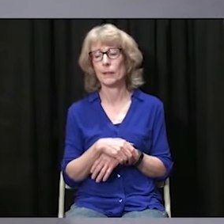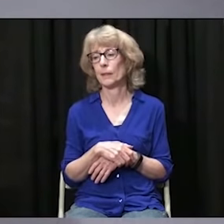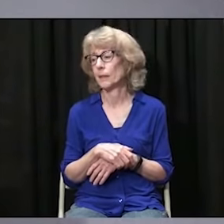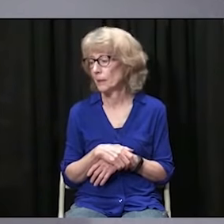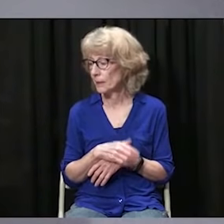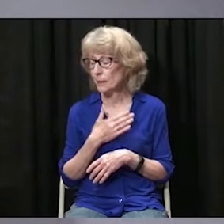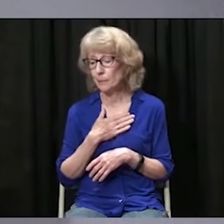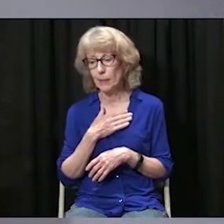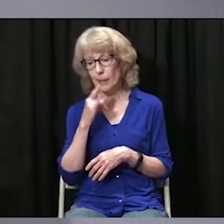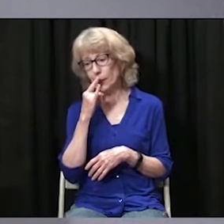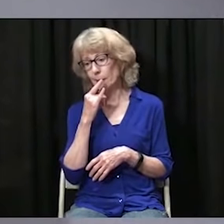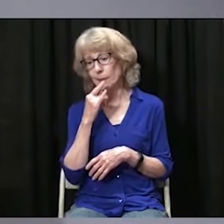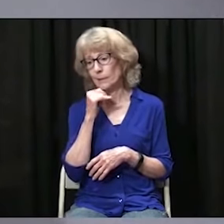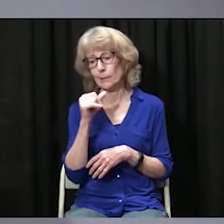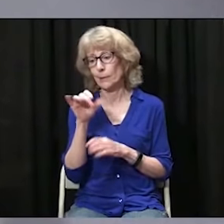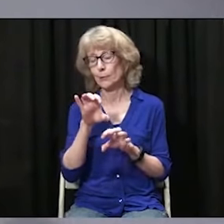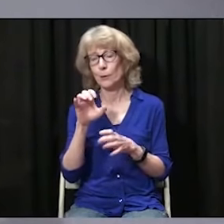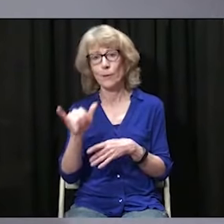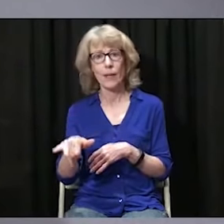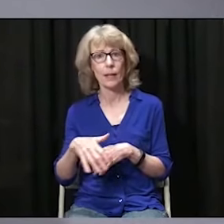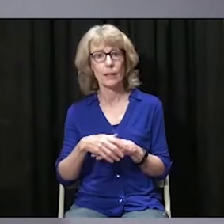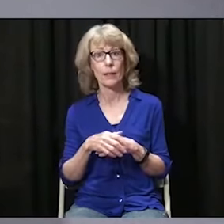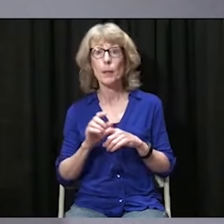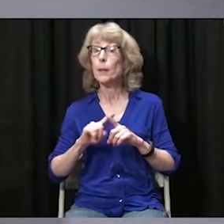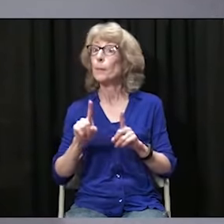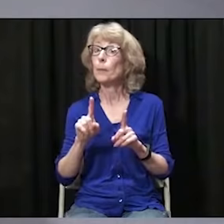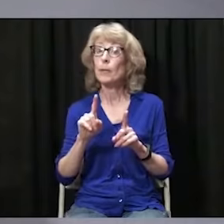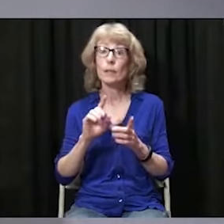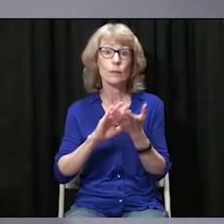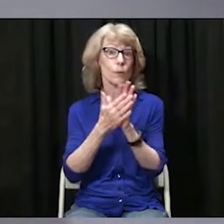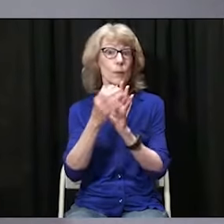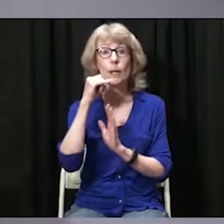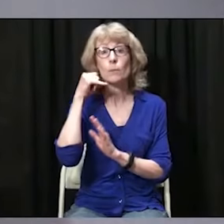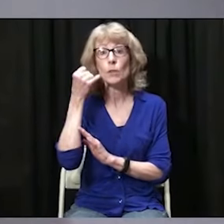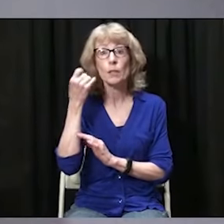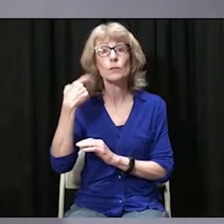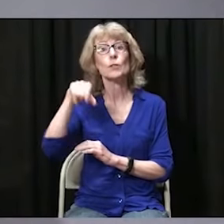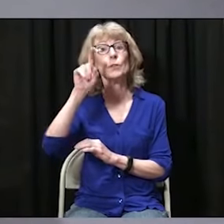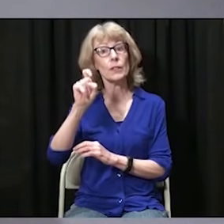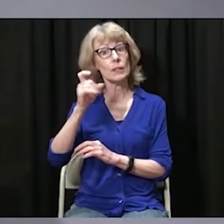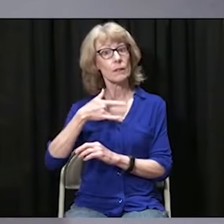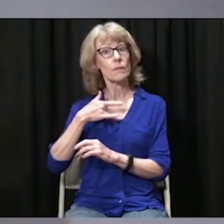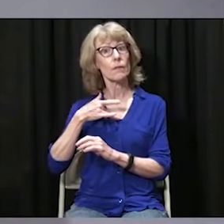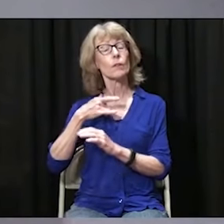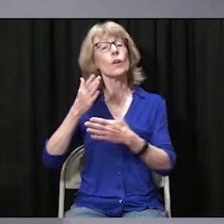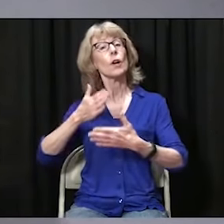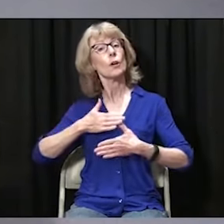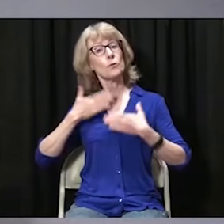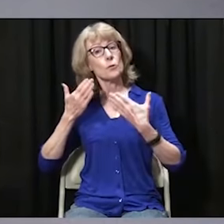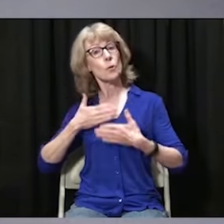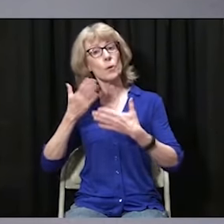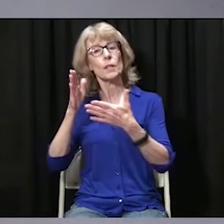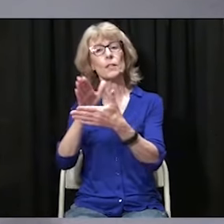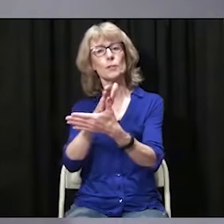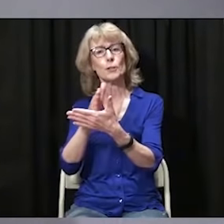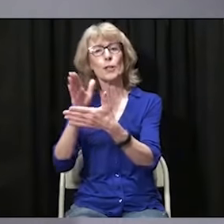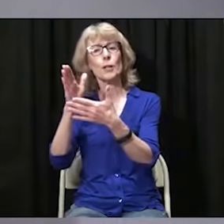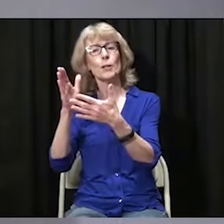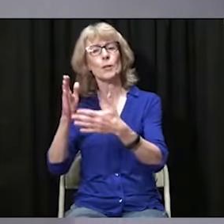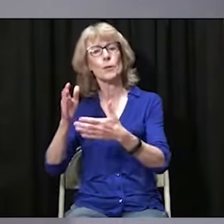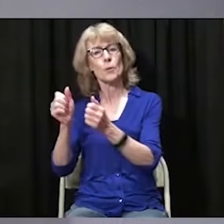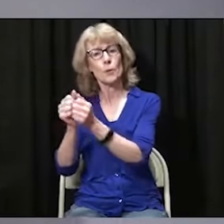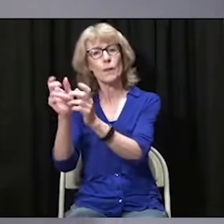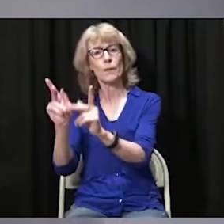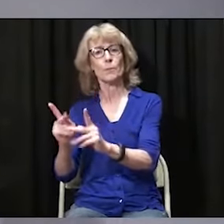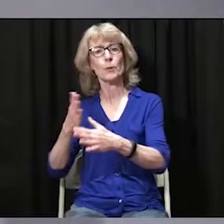My kids need to do that. But again, you're not allowed to feel jealousy. You have to feel joy. But isn't that amazing that the